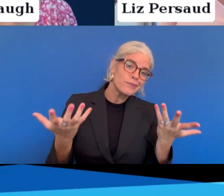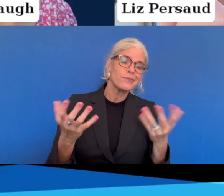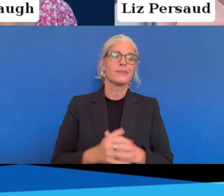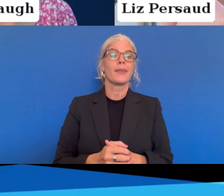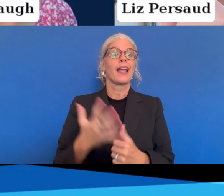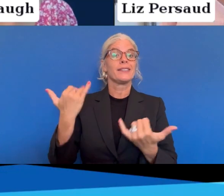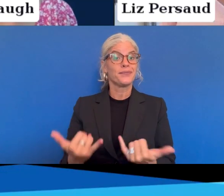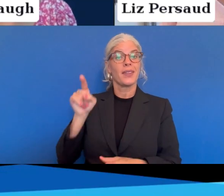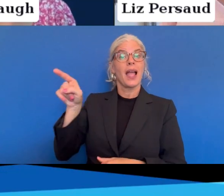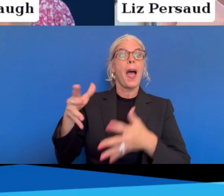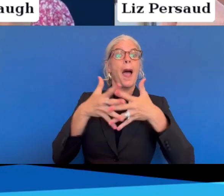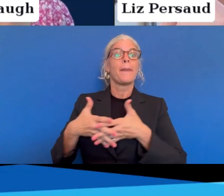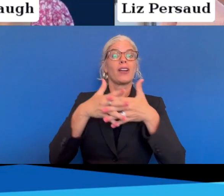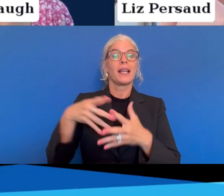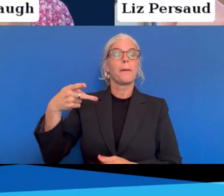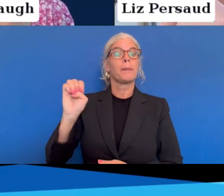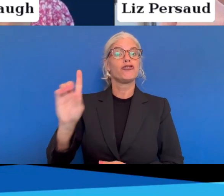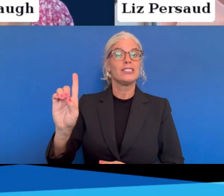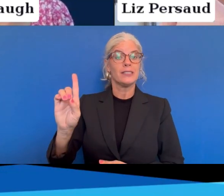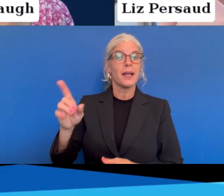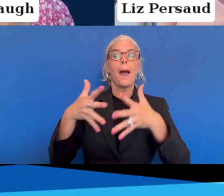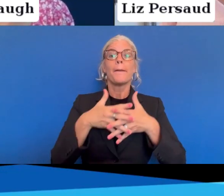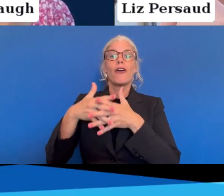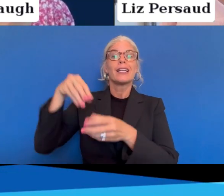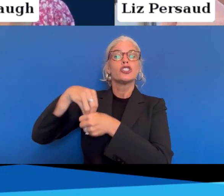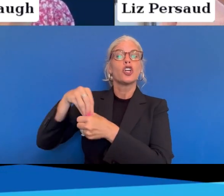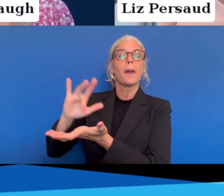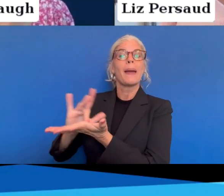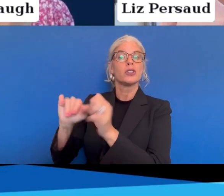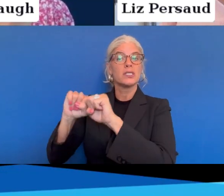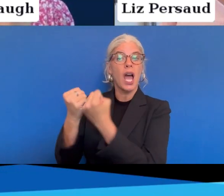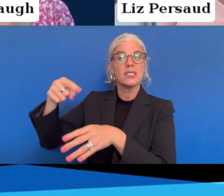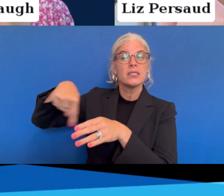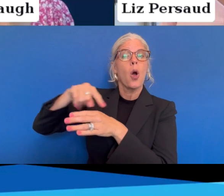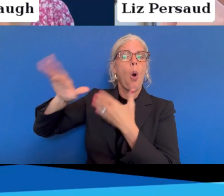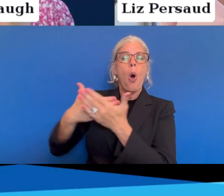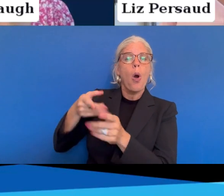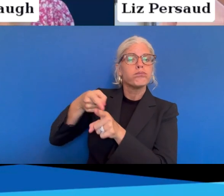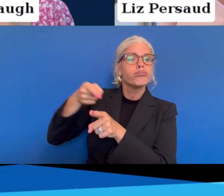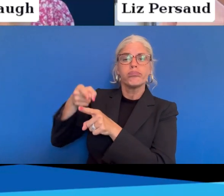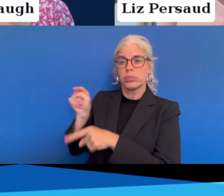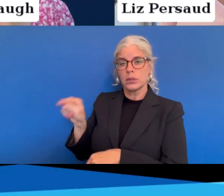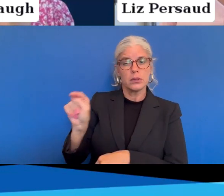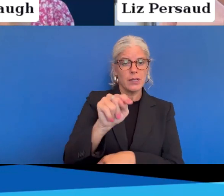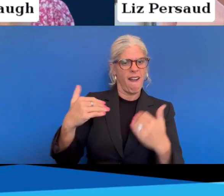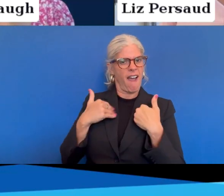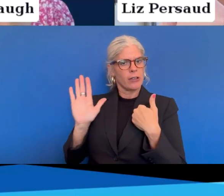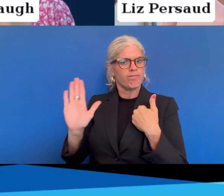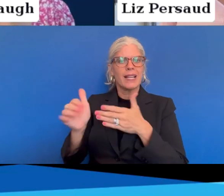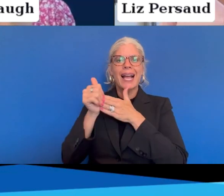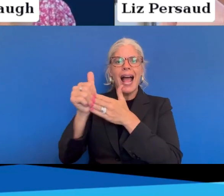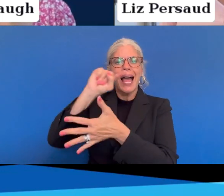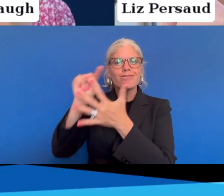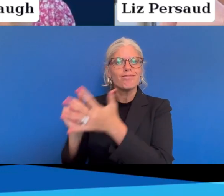Societies, all of the specialists have guidelines. But a lot of those are sort of lost a